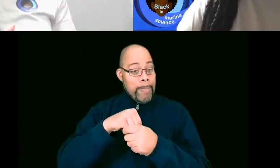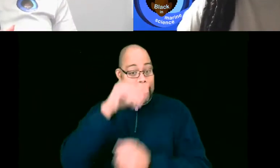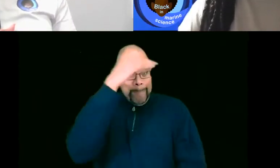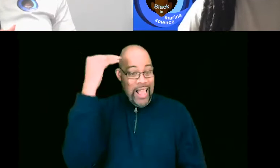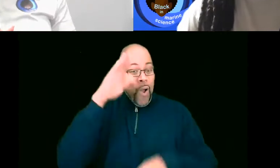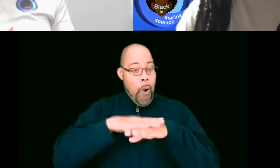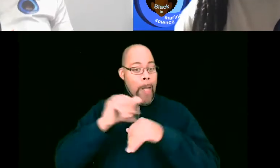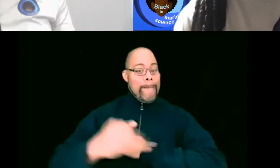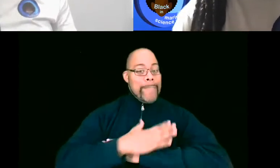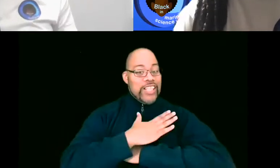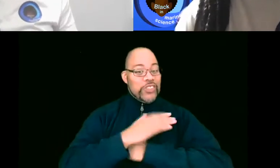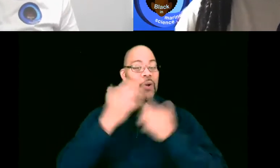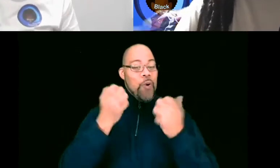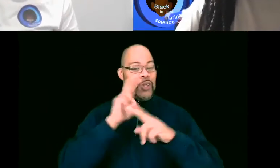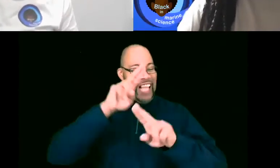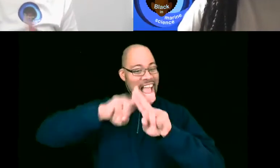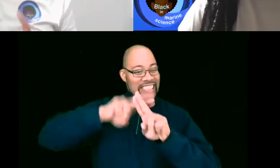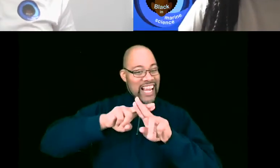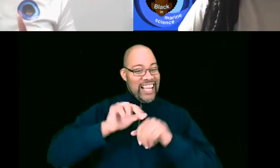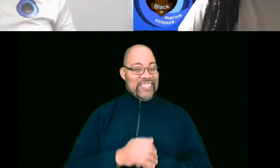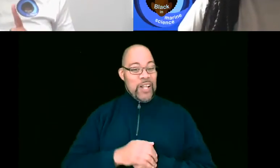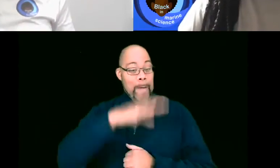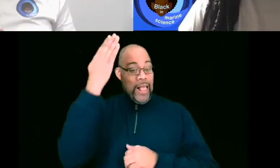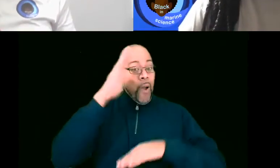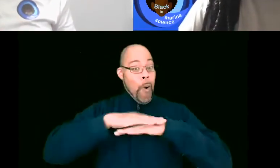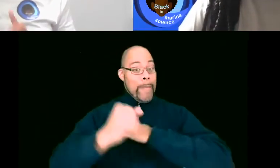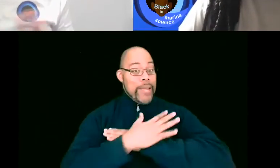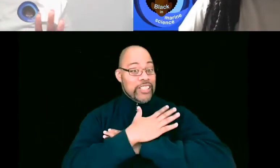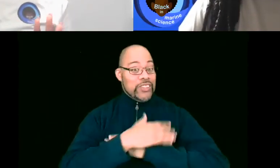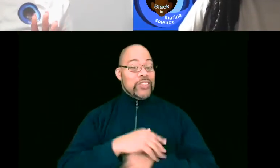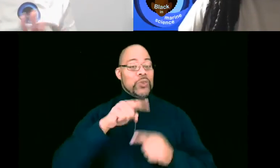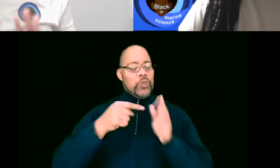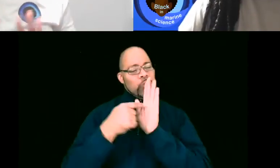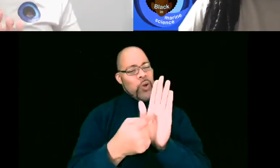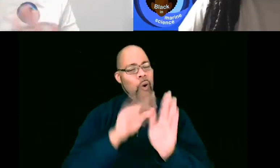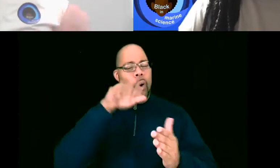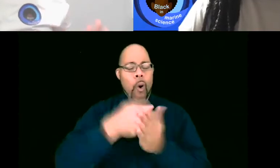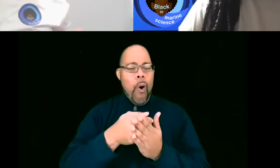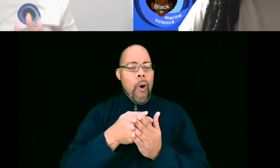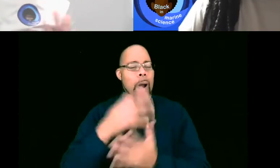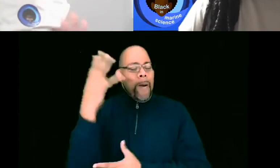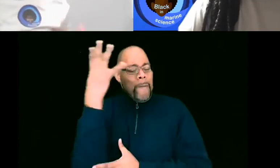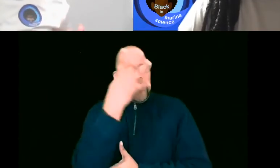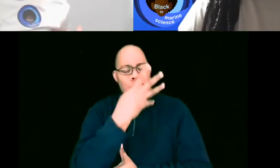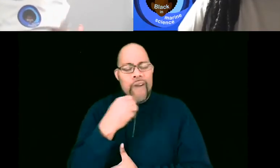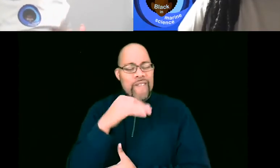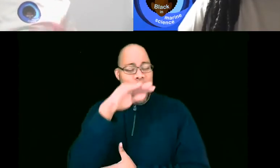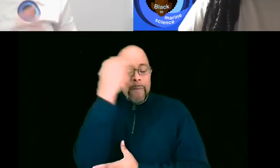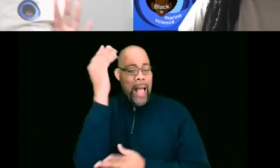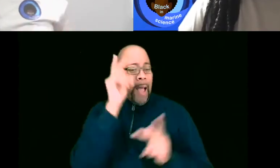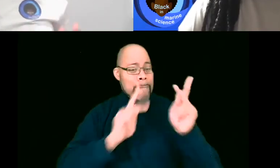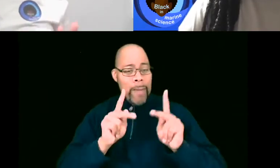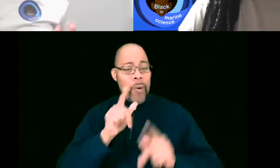on the Beach. So you want to use the hashtag Black on the Beach to highlight all of the beautiful Black people